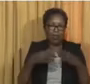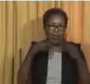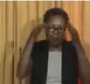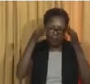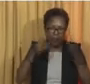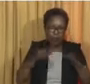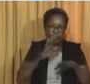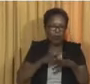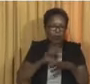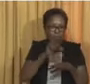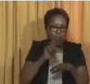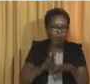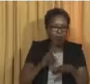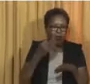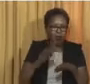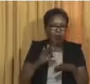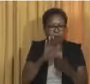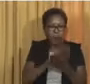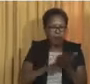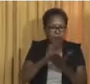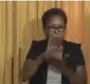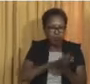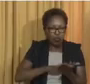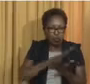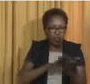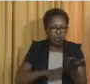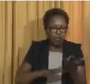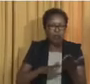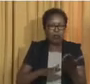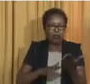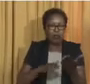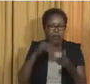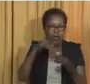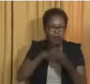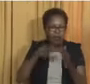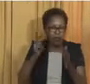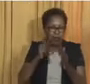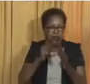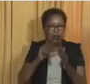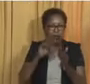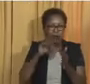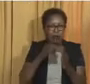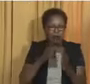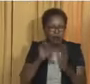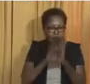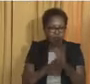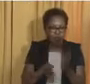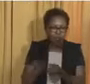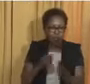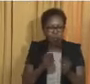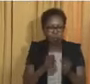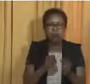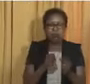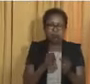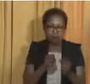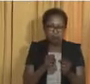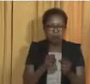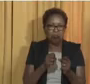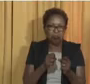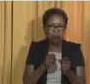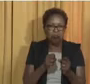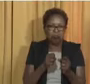of the application of the basic structure and doctrine within Kenya's constitutional system was largely turned on